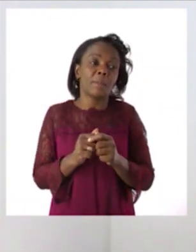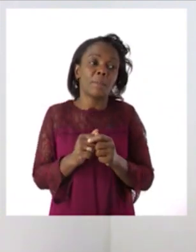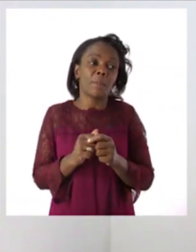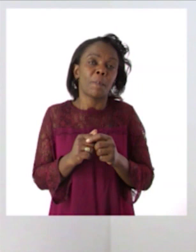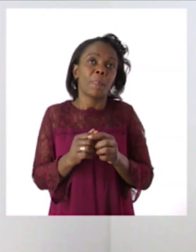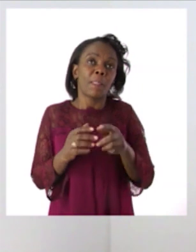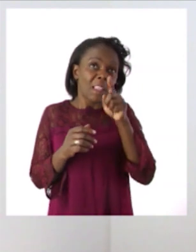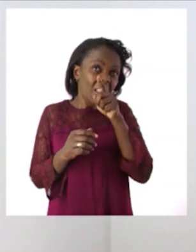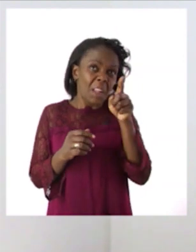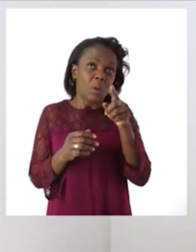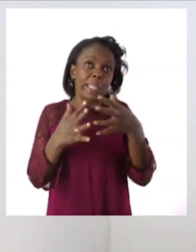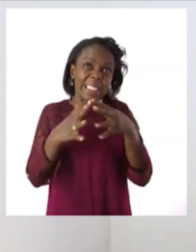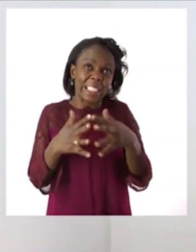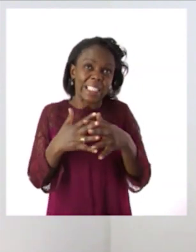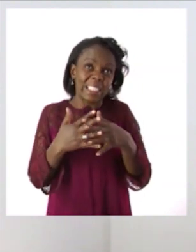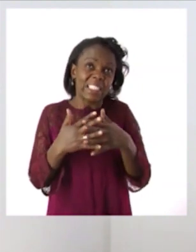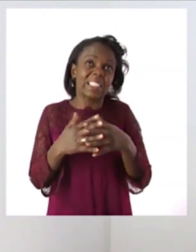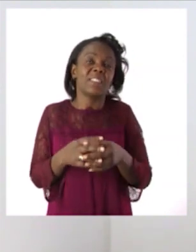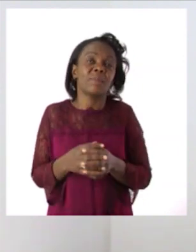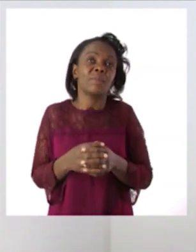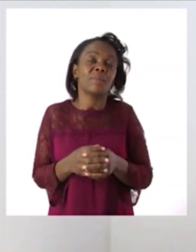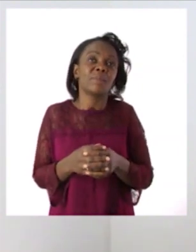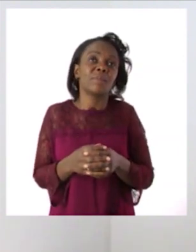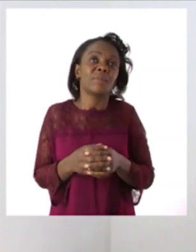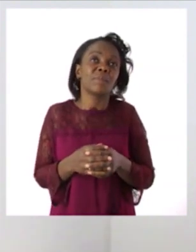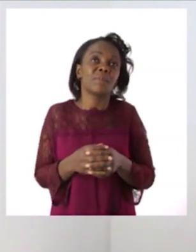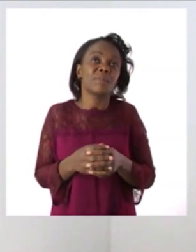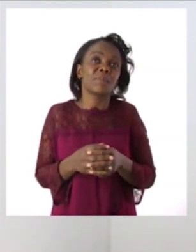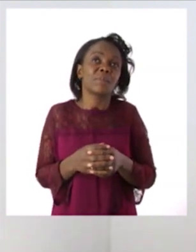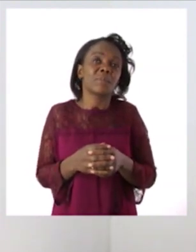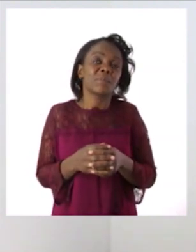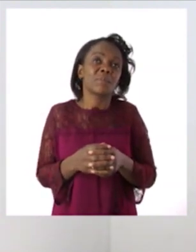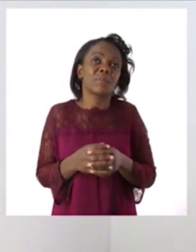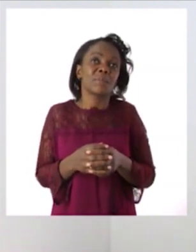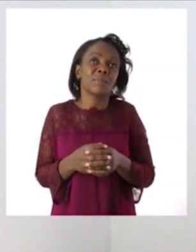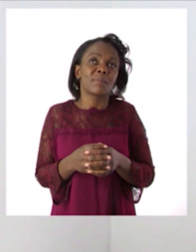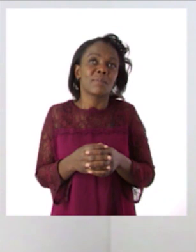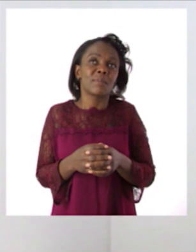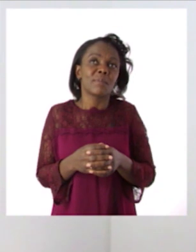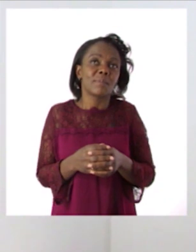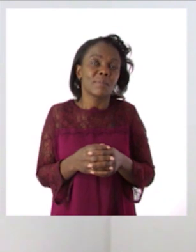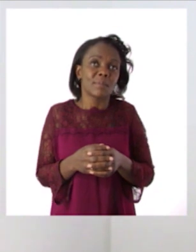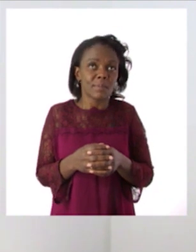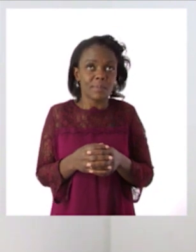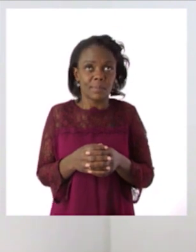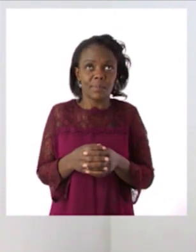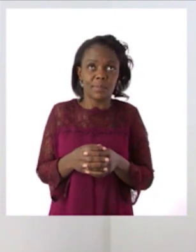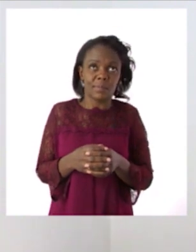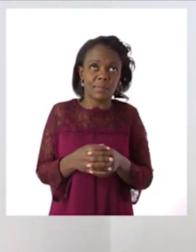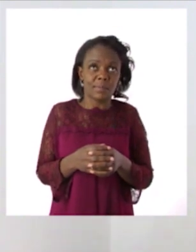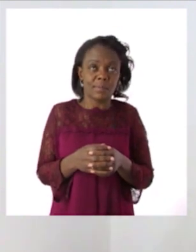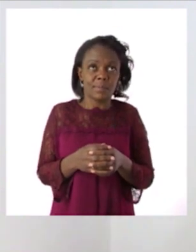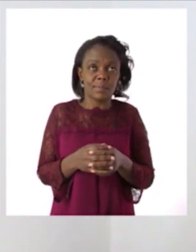Now this letter, I can't read it. It doesn't really make sense. Even if I read it to say ant, this is not how we write ant of an insect.